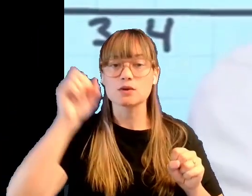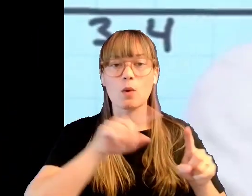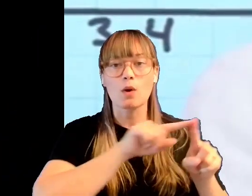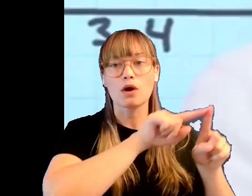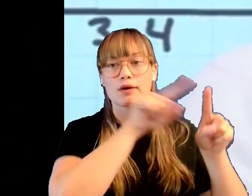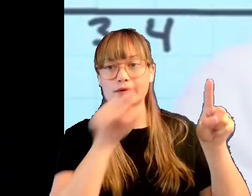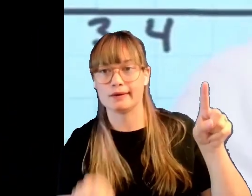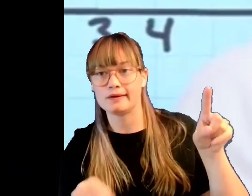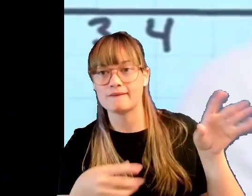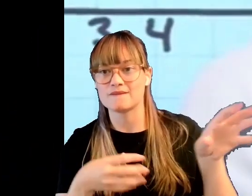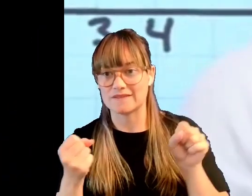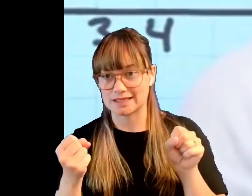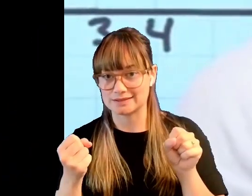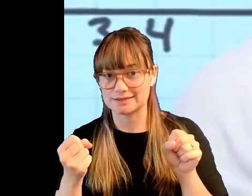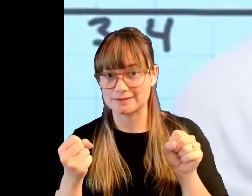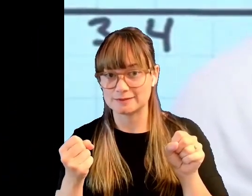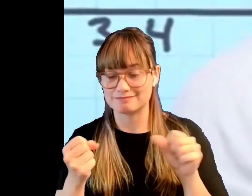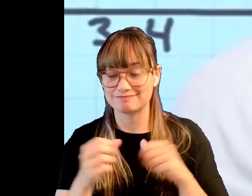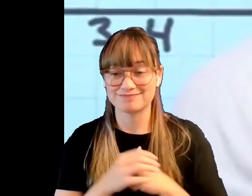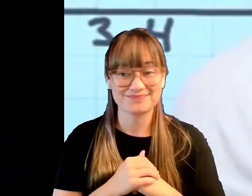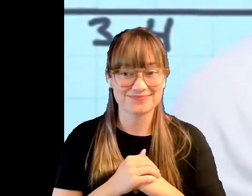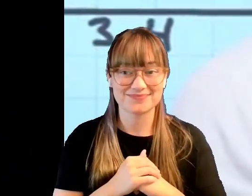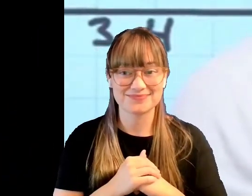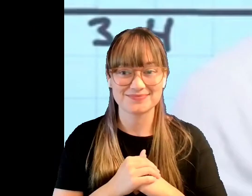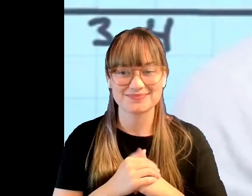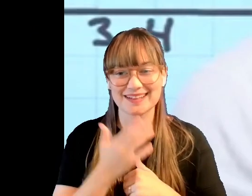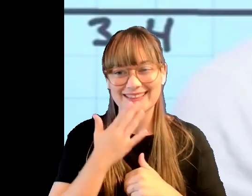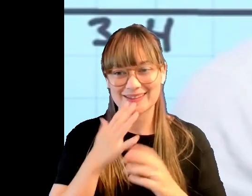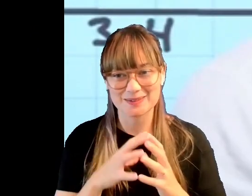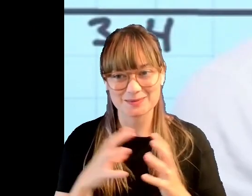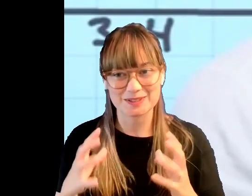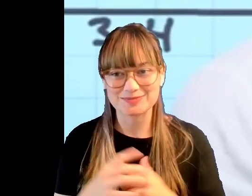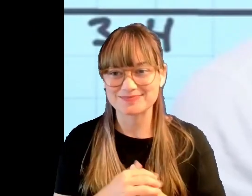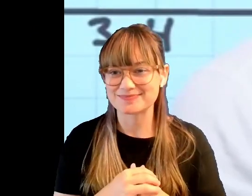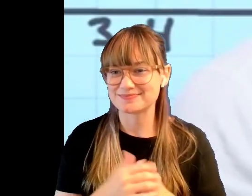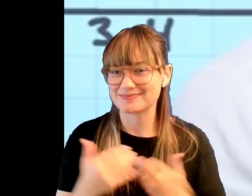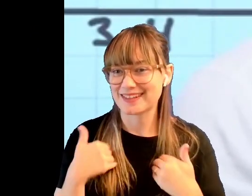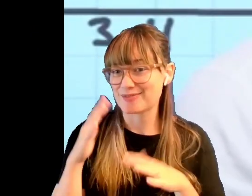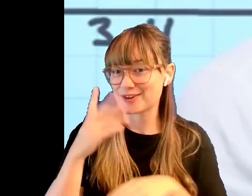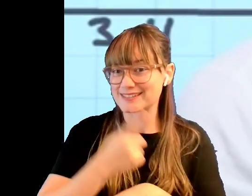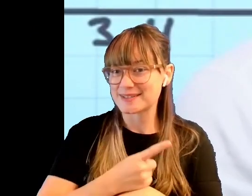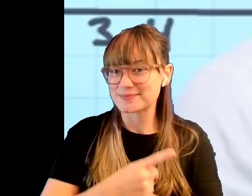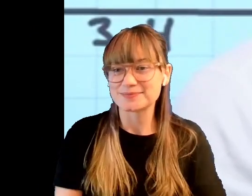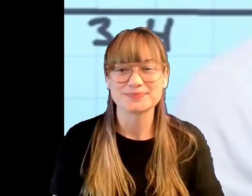falls very quickly. Thank you very much, and have a good day.